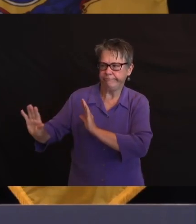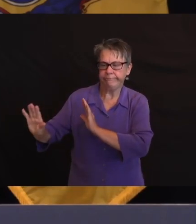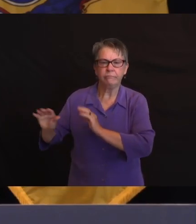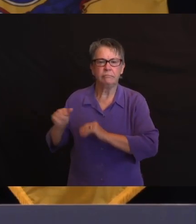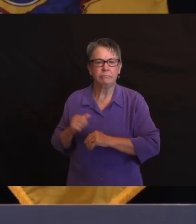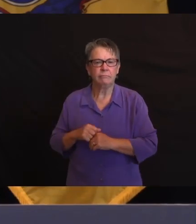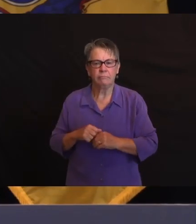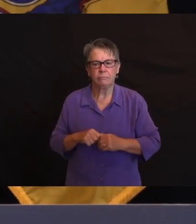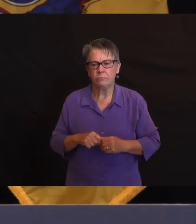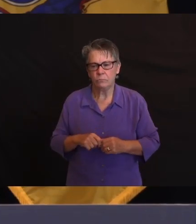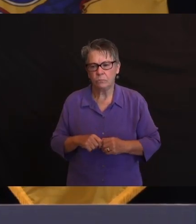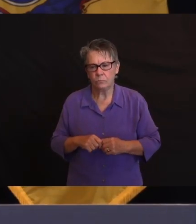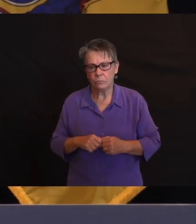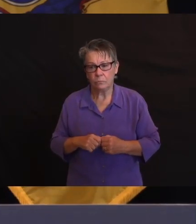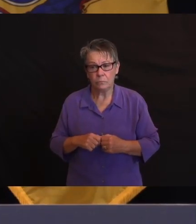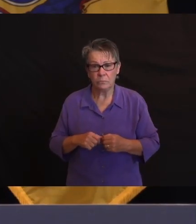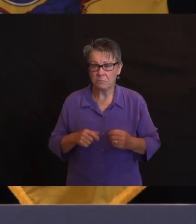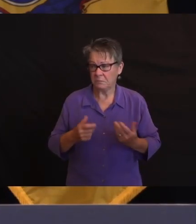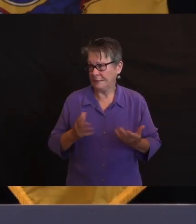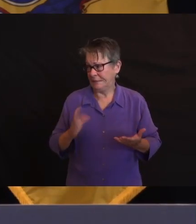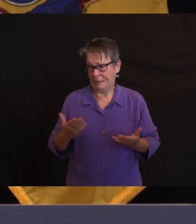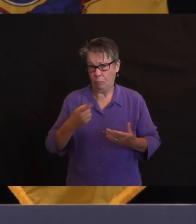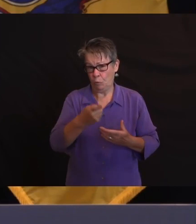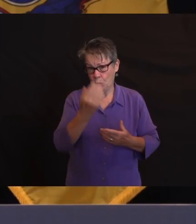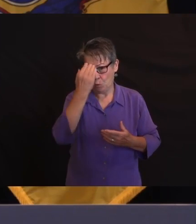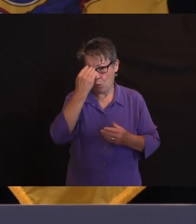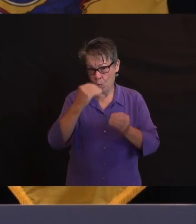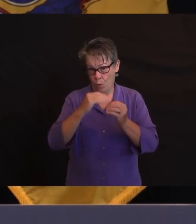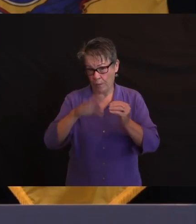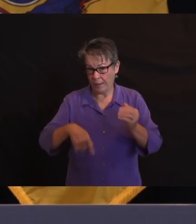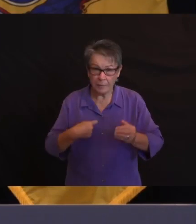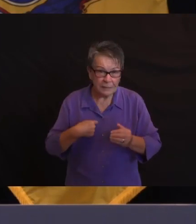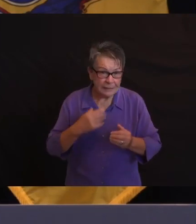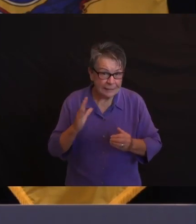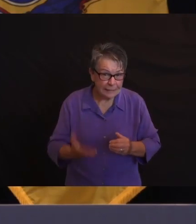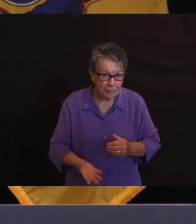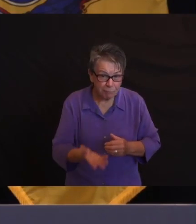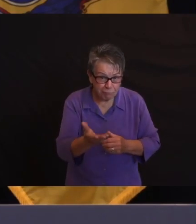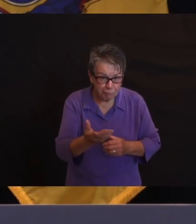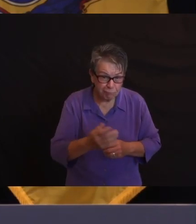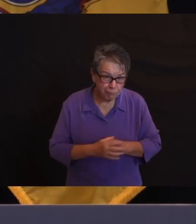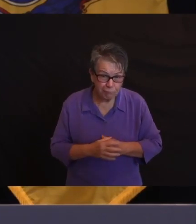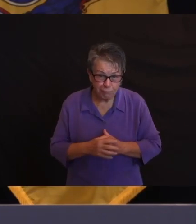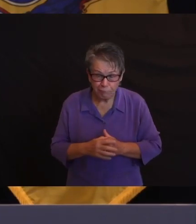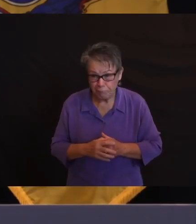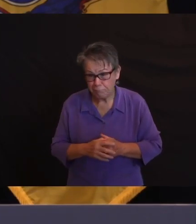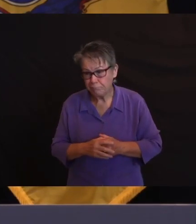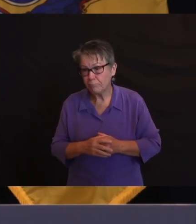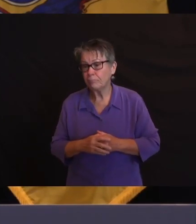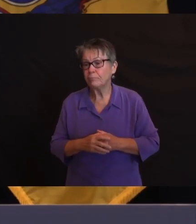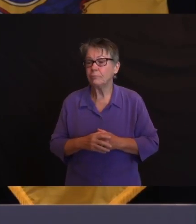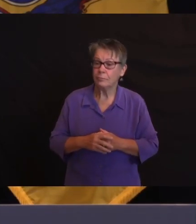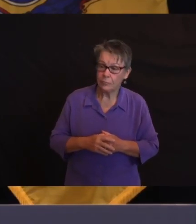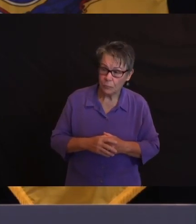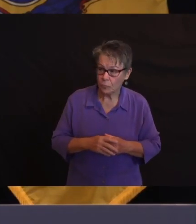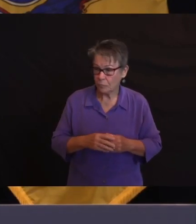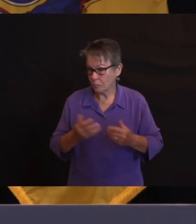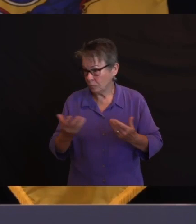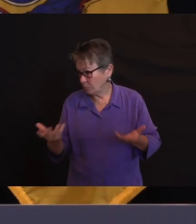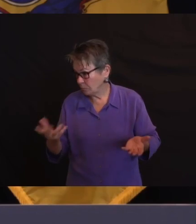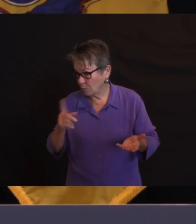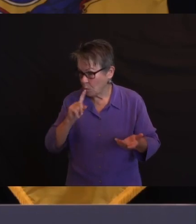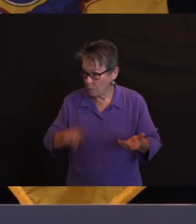just than with which you've just gone through. So the answer is, when did I find out about it?